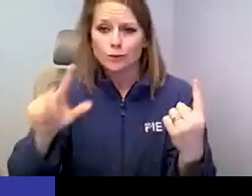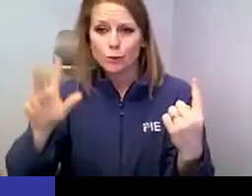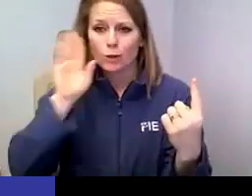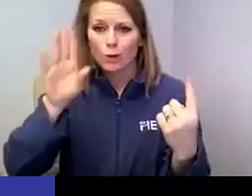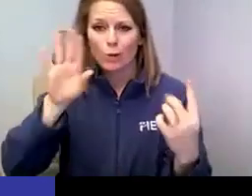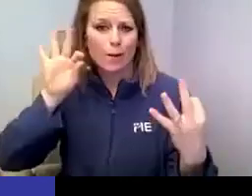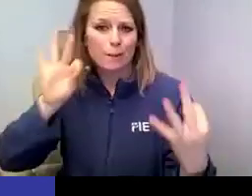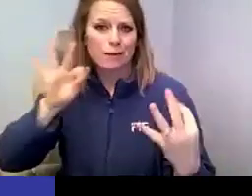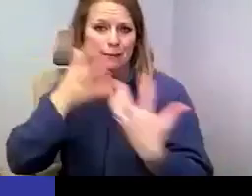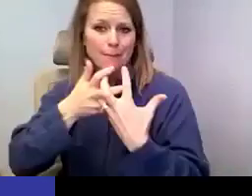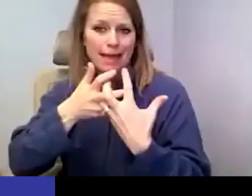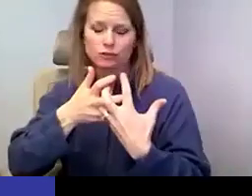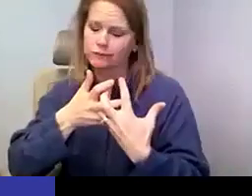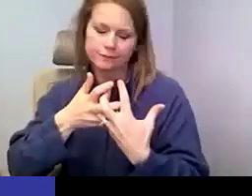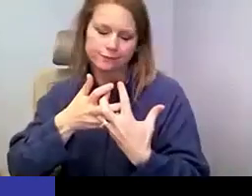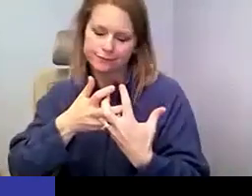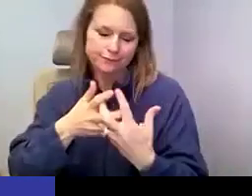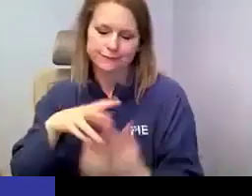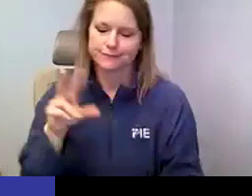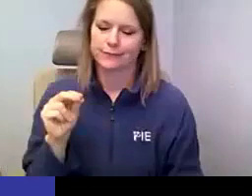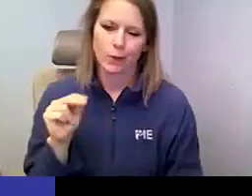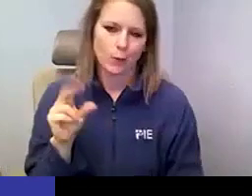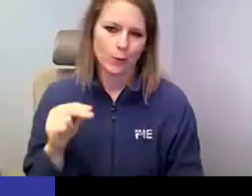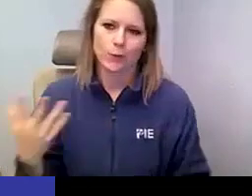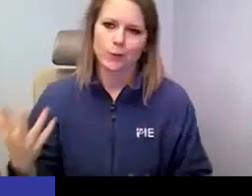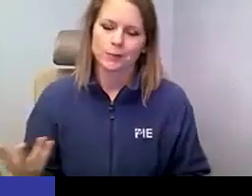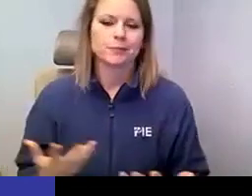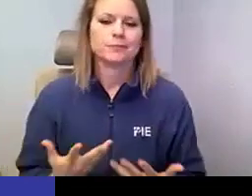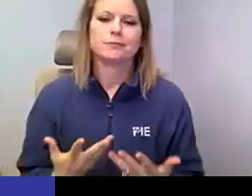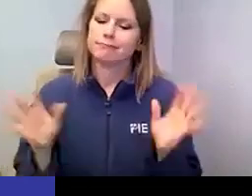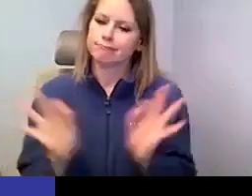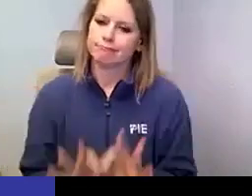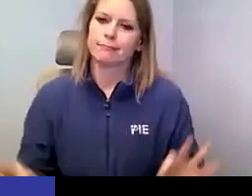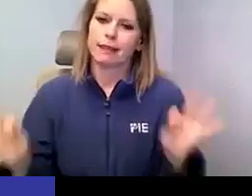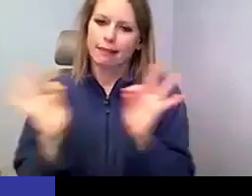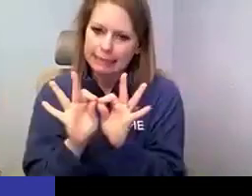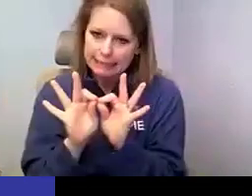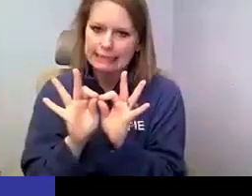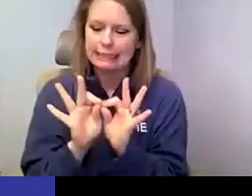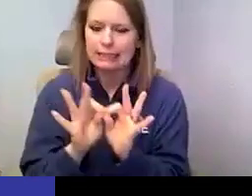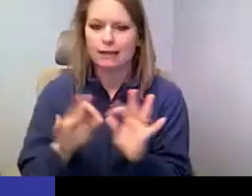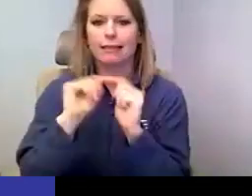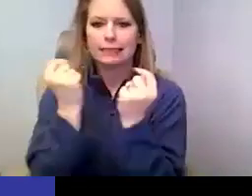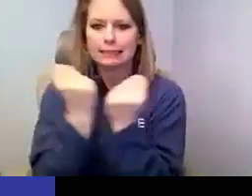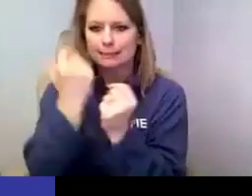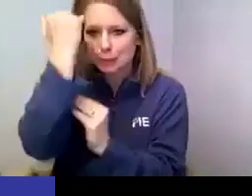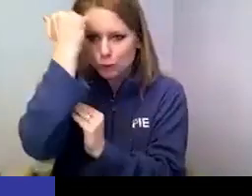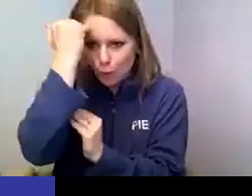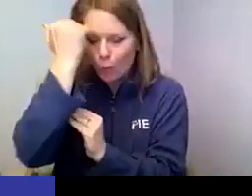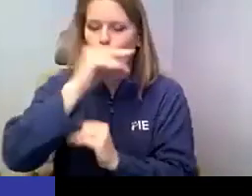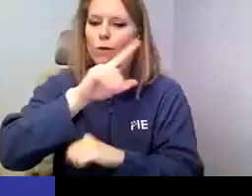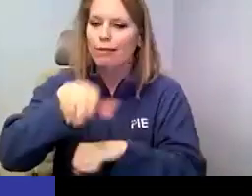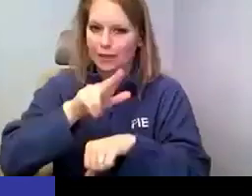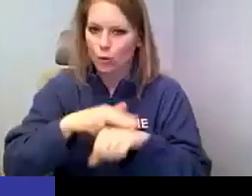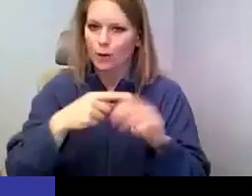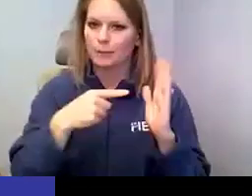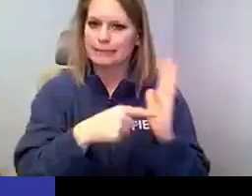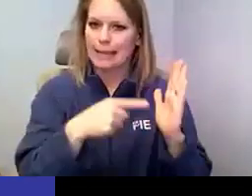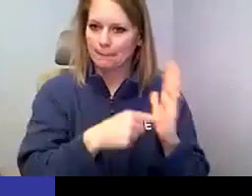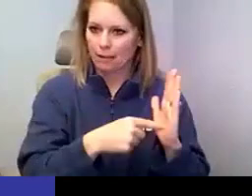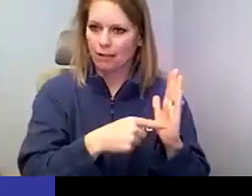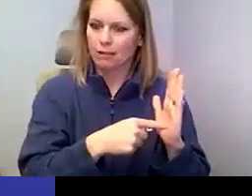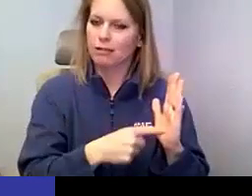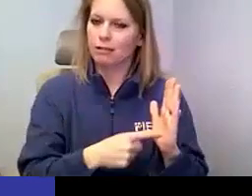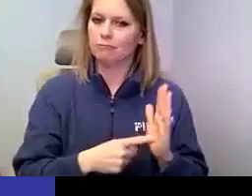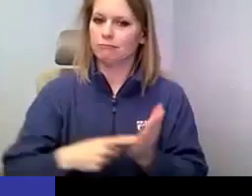student. The key is that the team gets made aware of the normative sample and that the team discusses the potential implications of